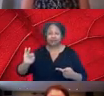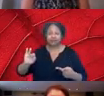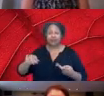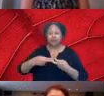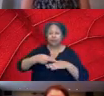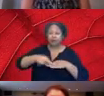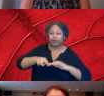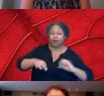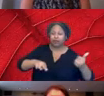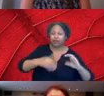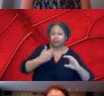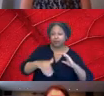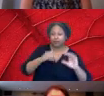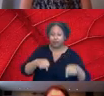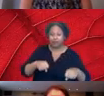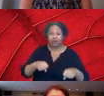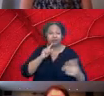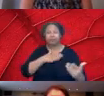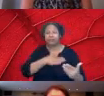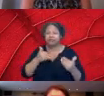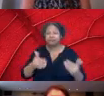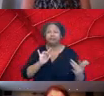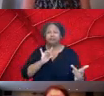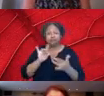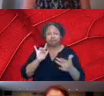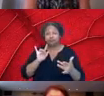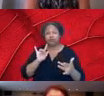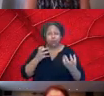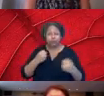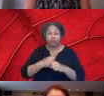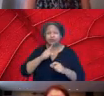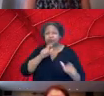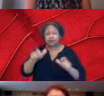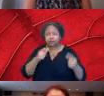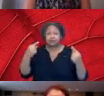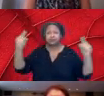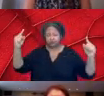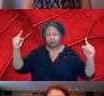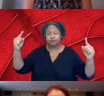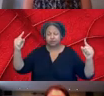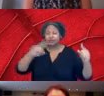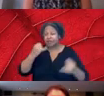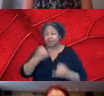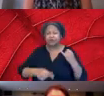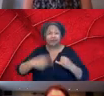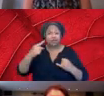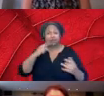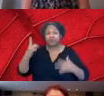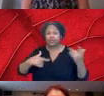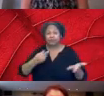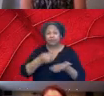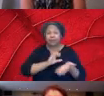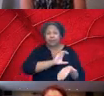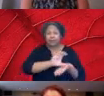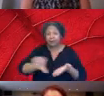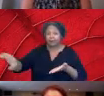out. We're here to help. We want folks to succeed. We know, you know, at the end of the day, we're just really excited to give out these prizes. That's